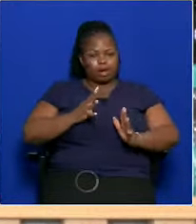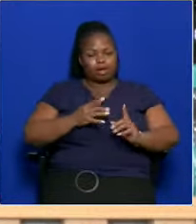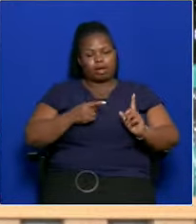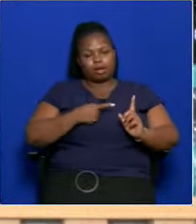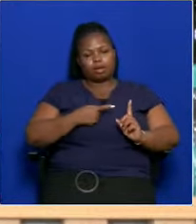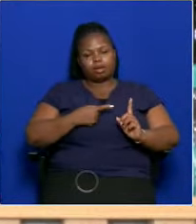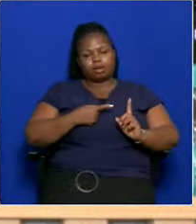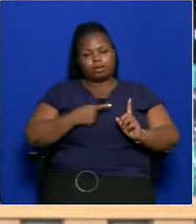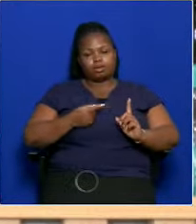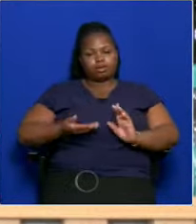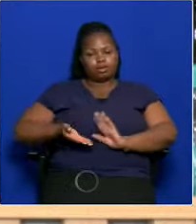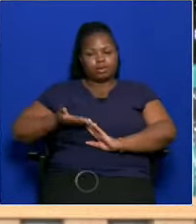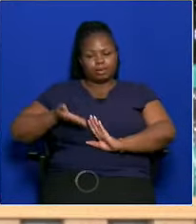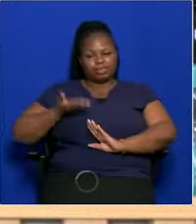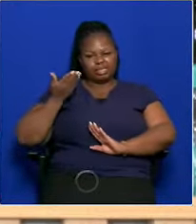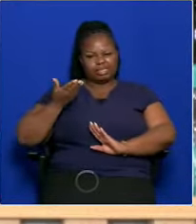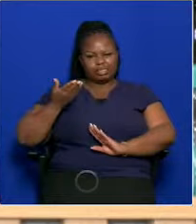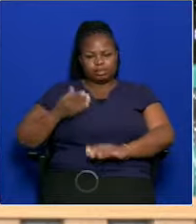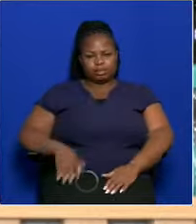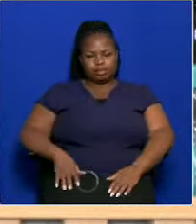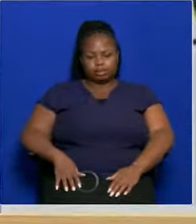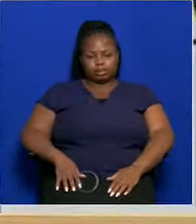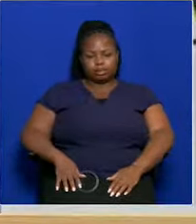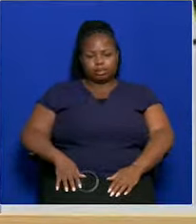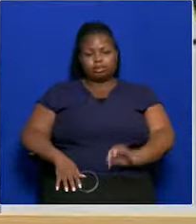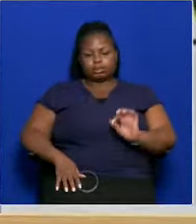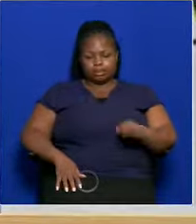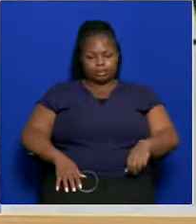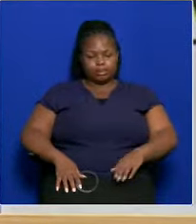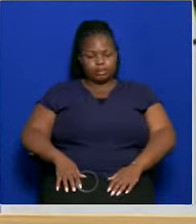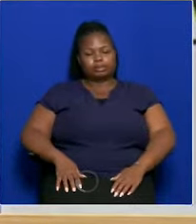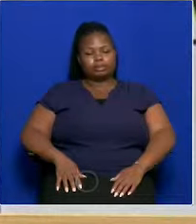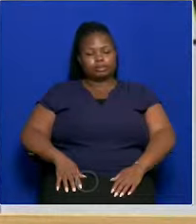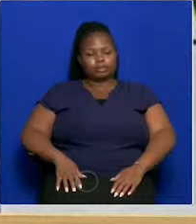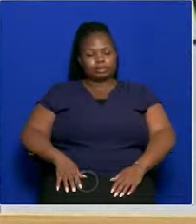you tomorrow. Do you see that? Yes. All right.